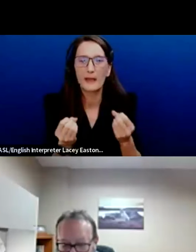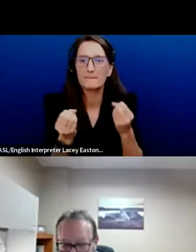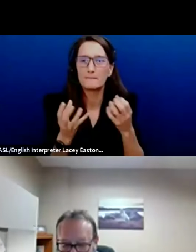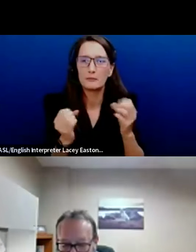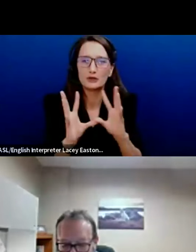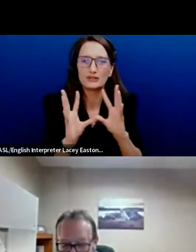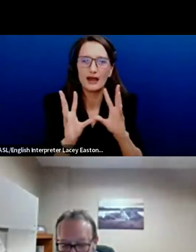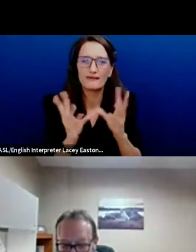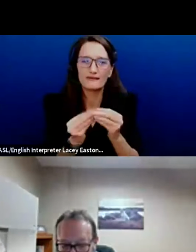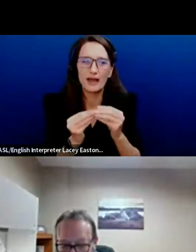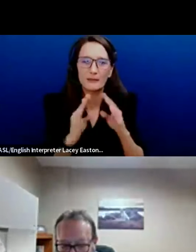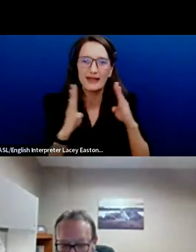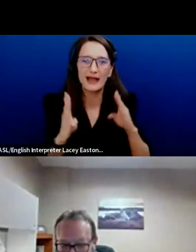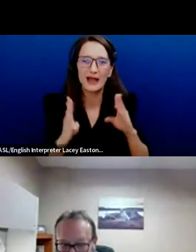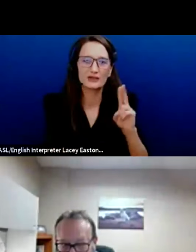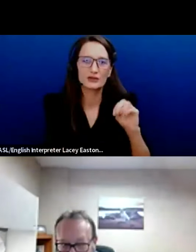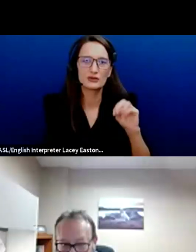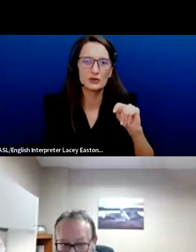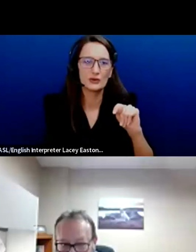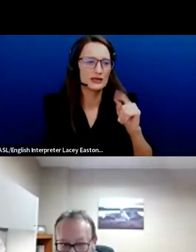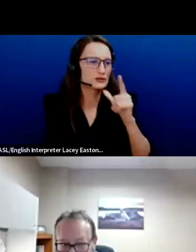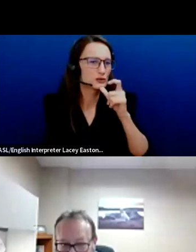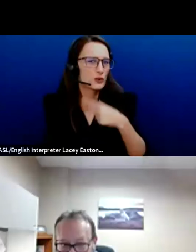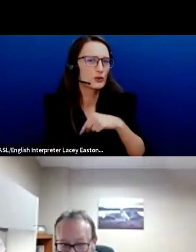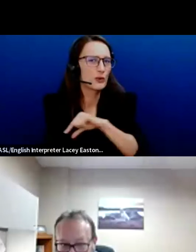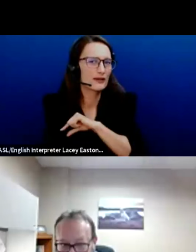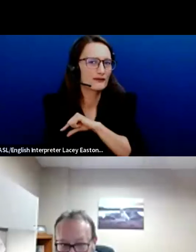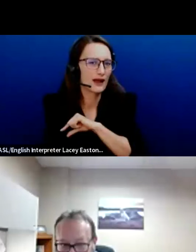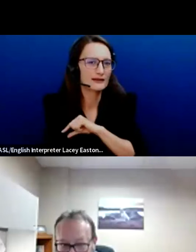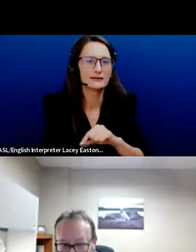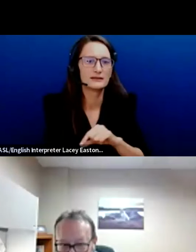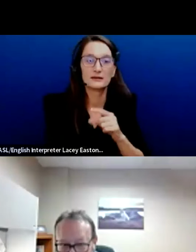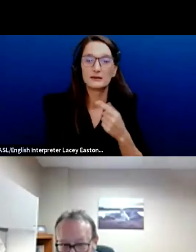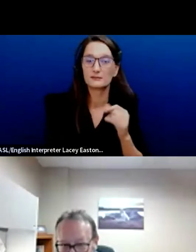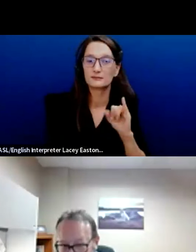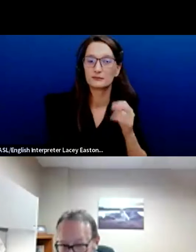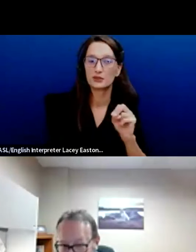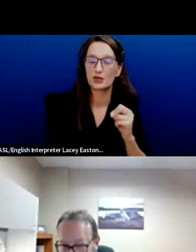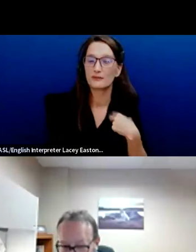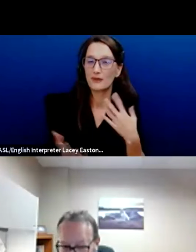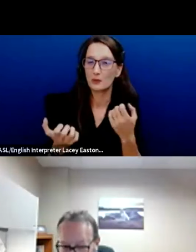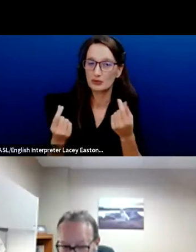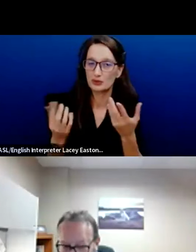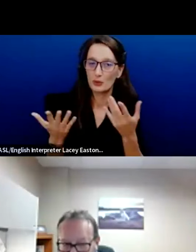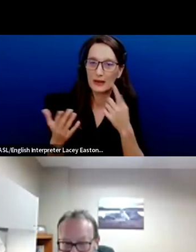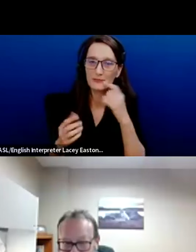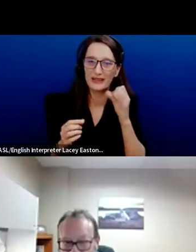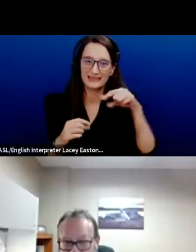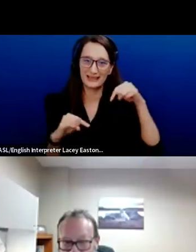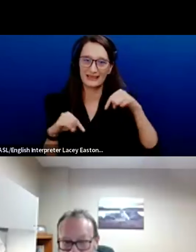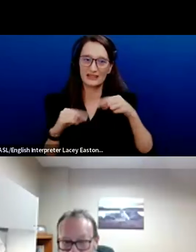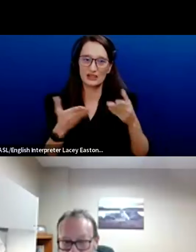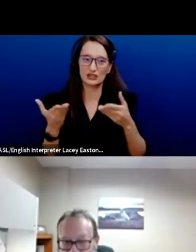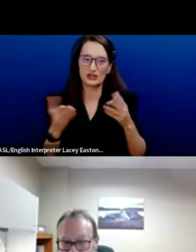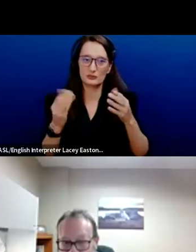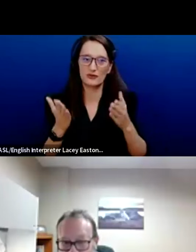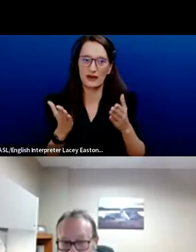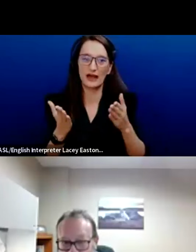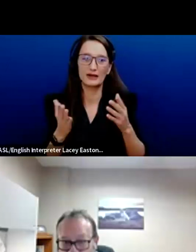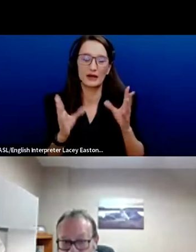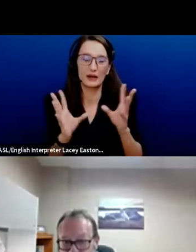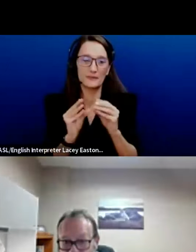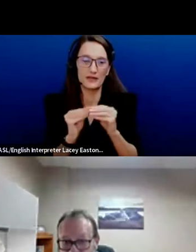housing unit. Who is qualified? What I would like you to do, Alina, is since this is a service provider meeting, we really ask the questions come